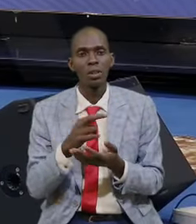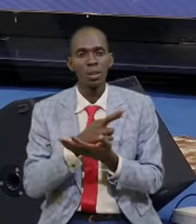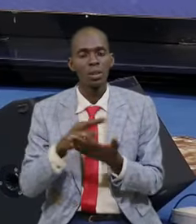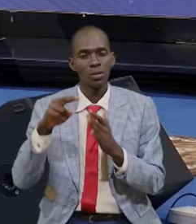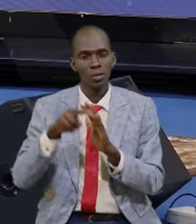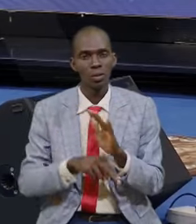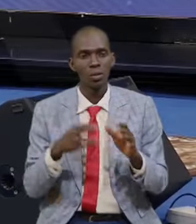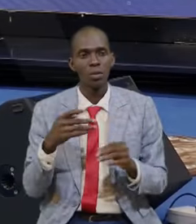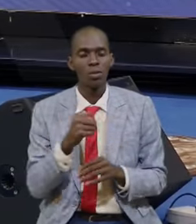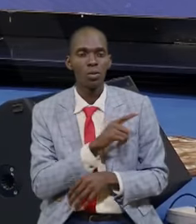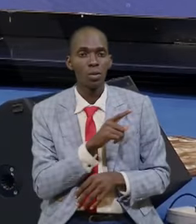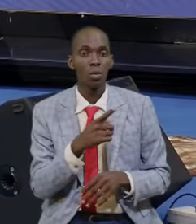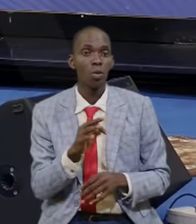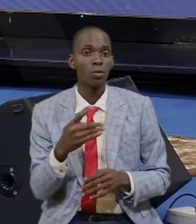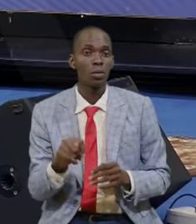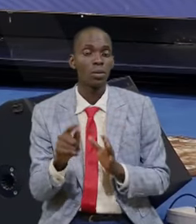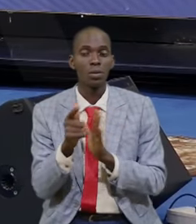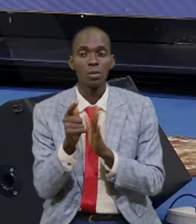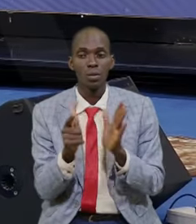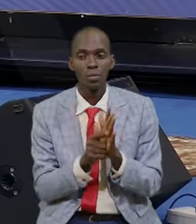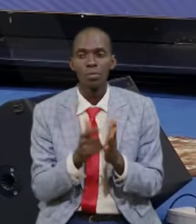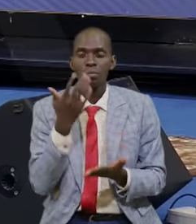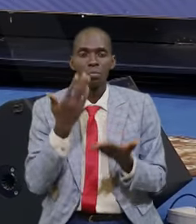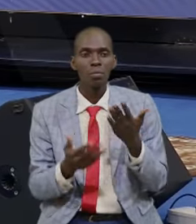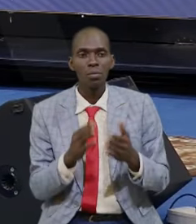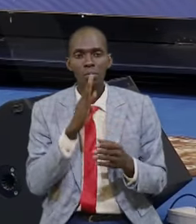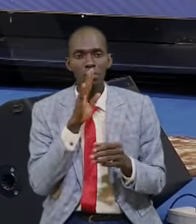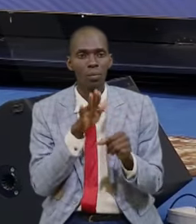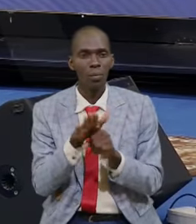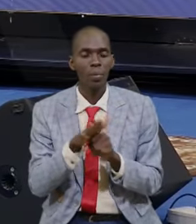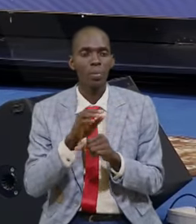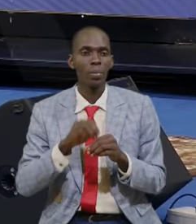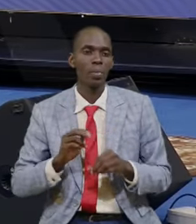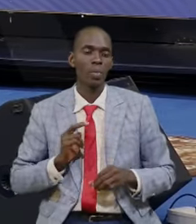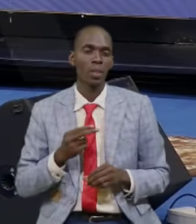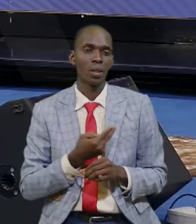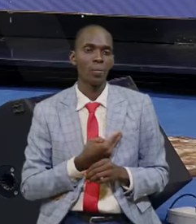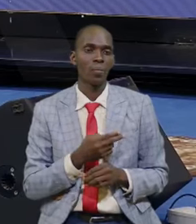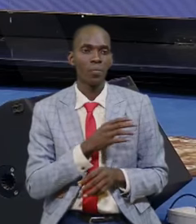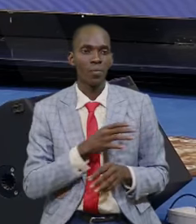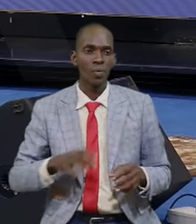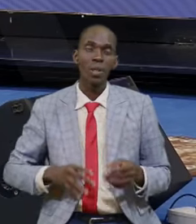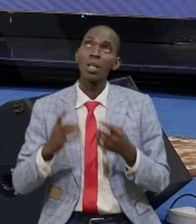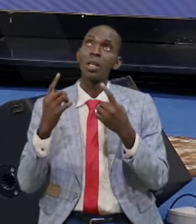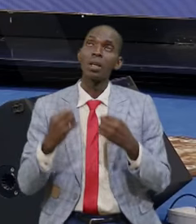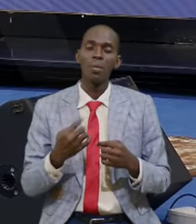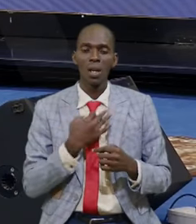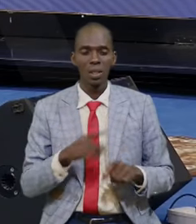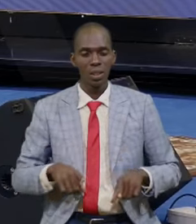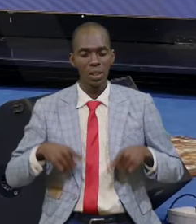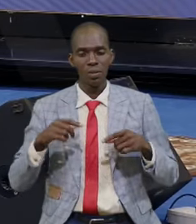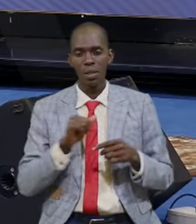be fulfilled in us. Christ came and he lived a perfect life,